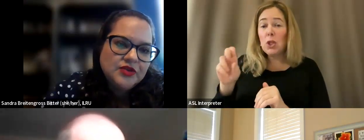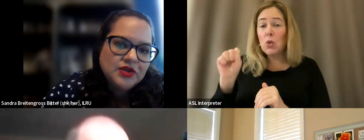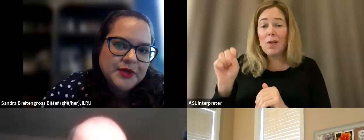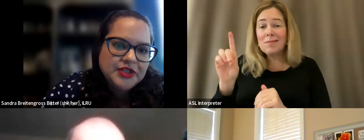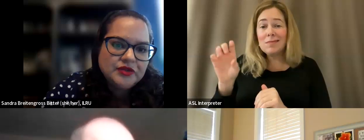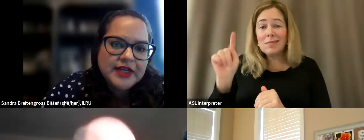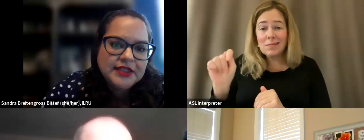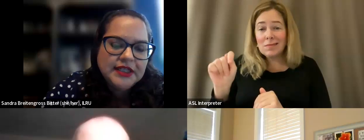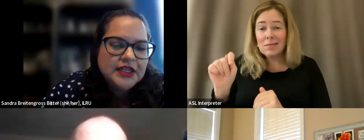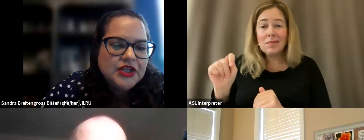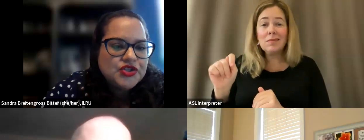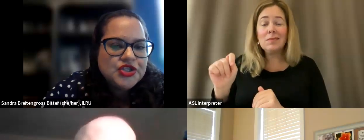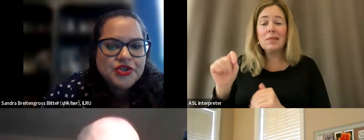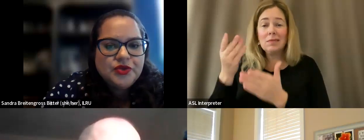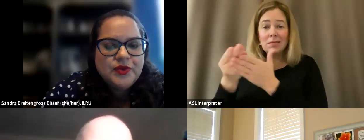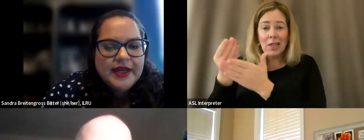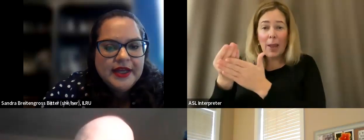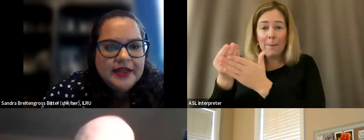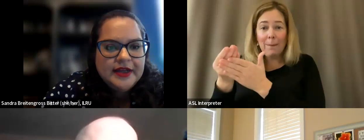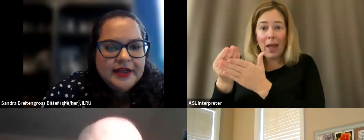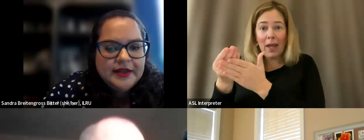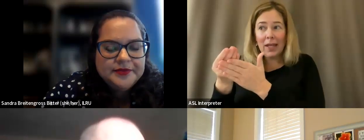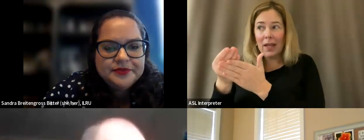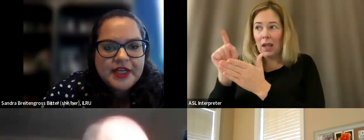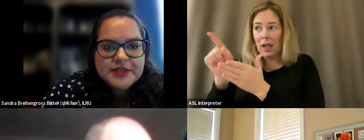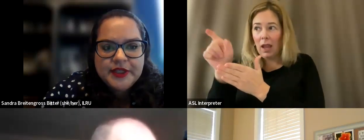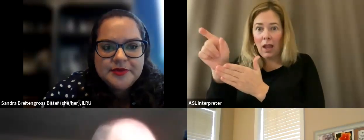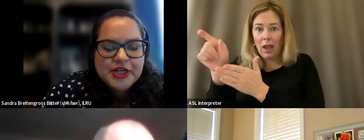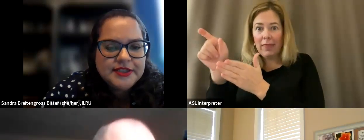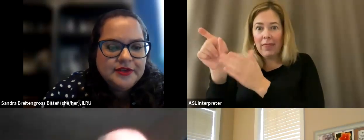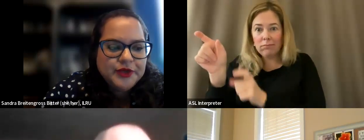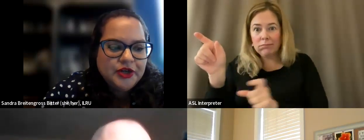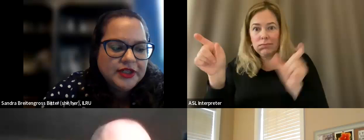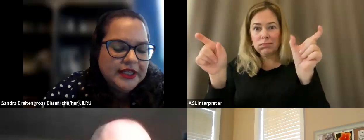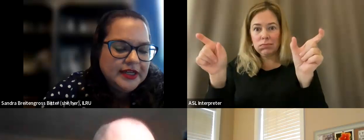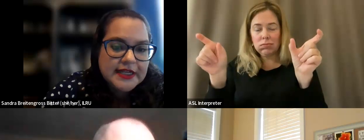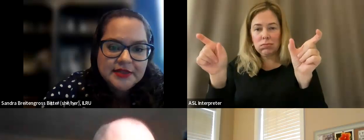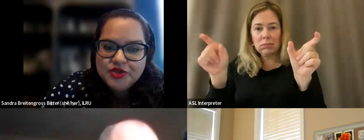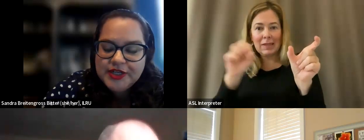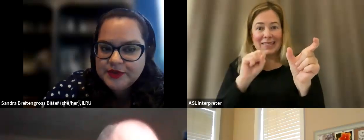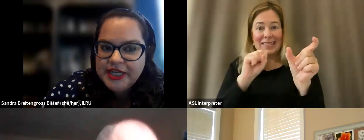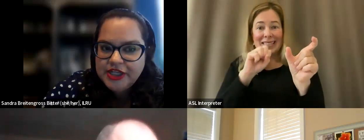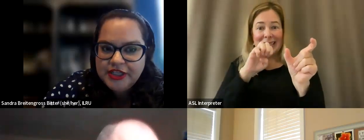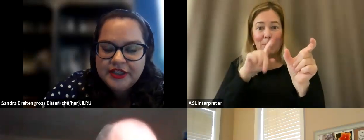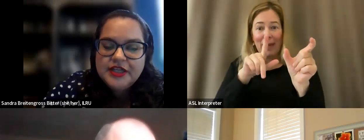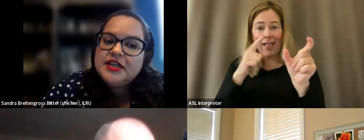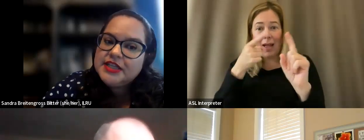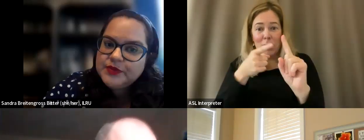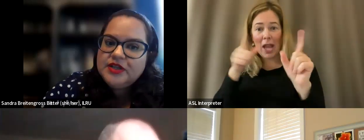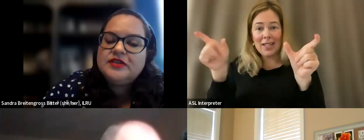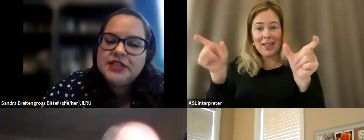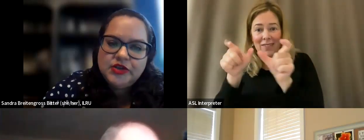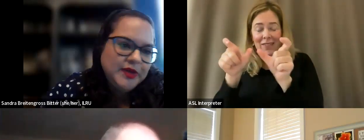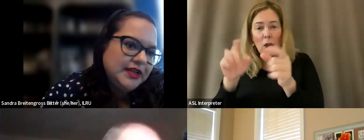dollars that correspond directly to a SPIL objective regarding accessible transportation,